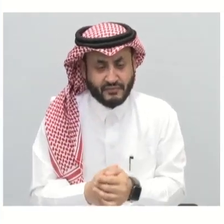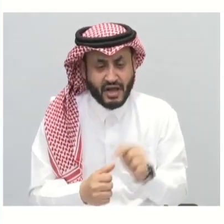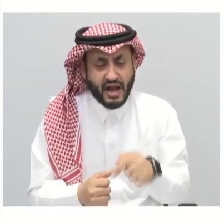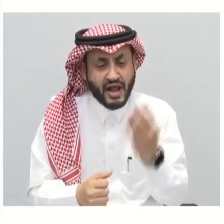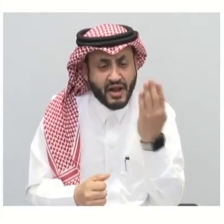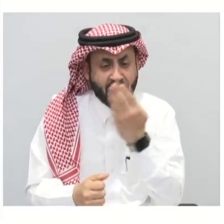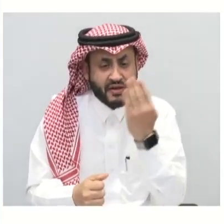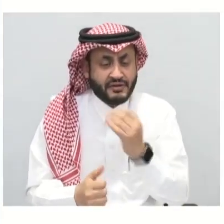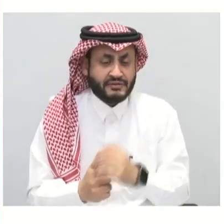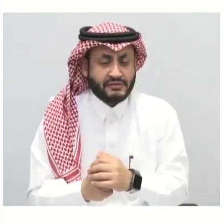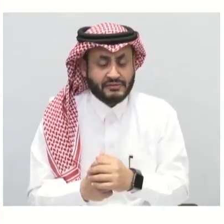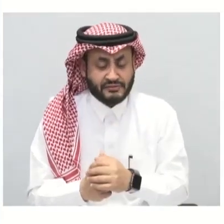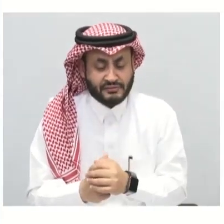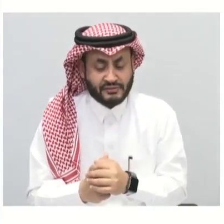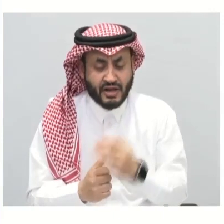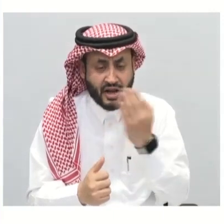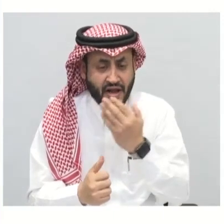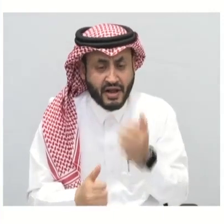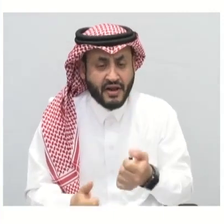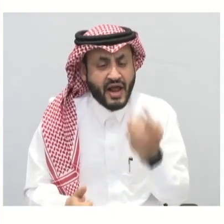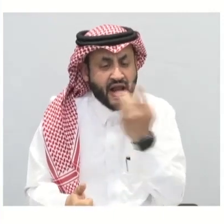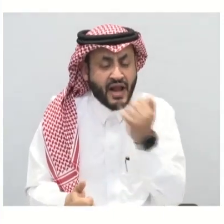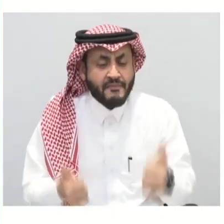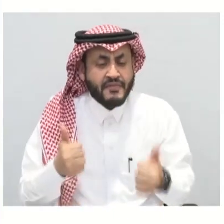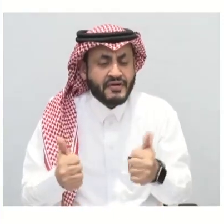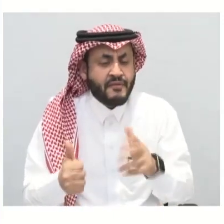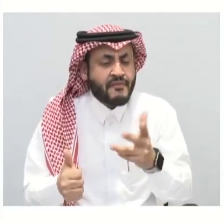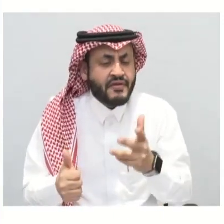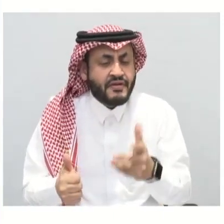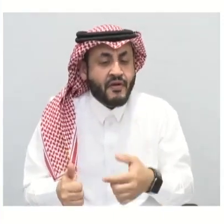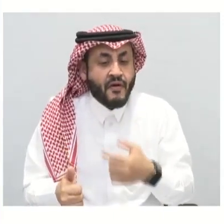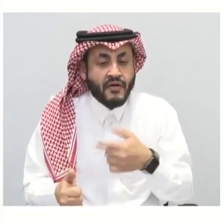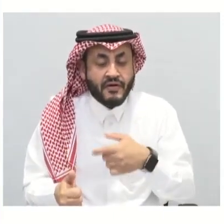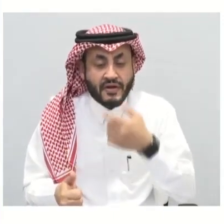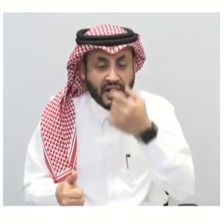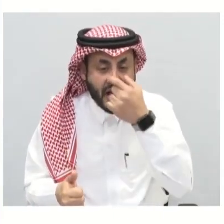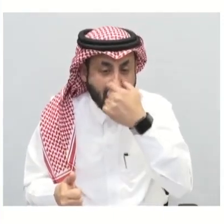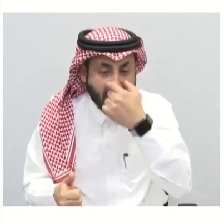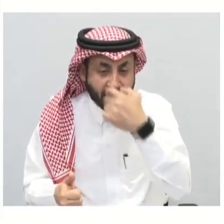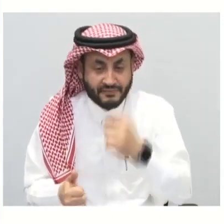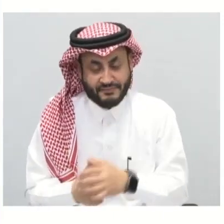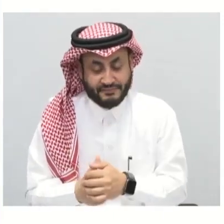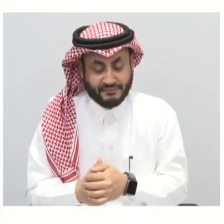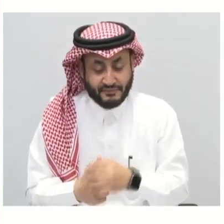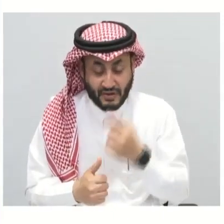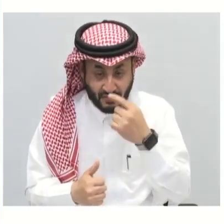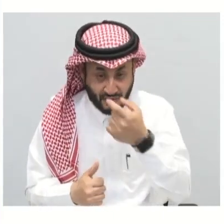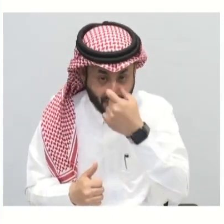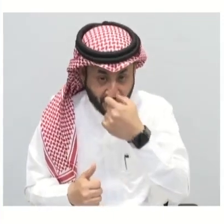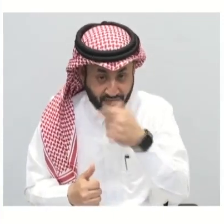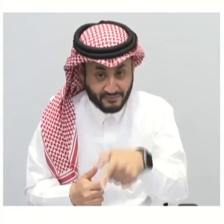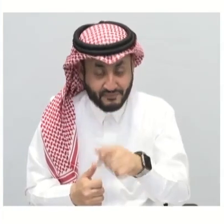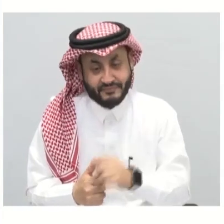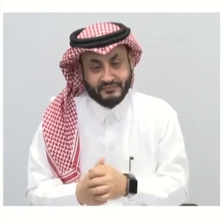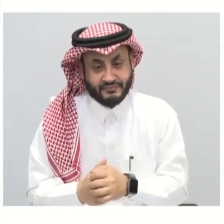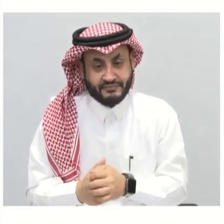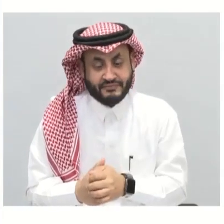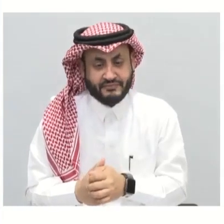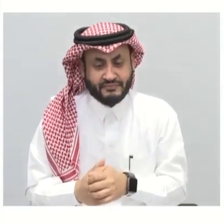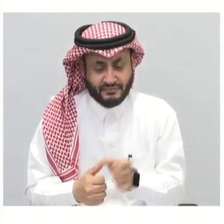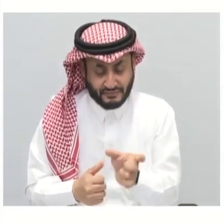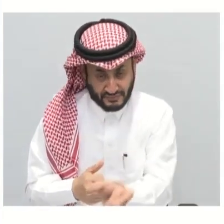for English exam on Thursday. I am studying for the English exam on Thursday.